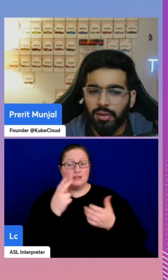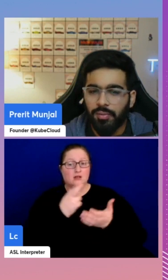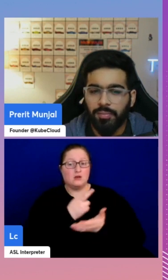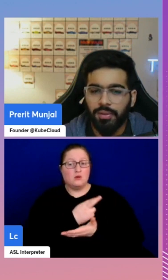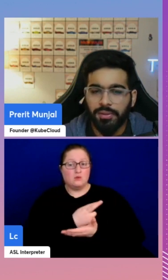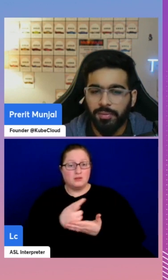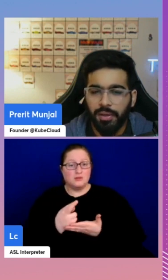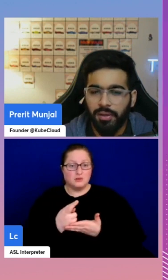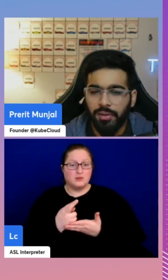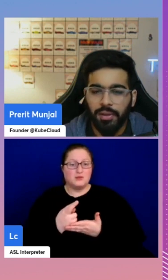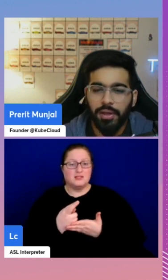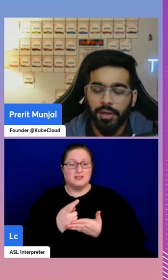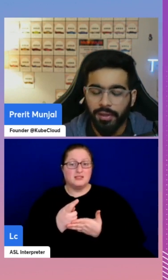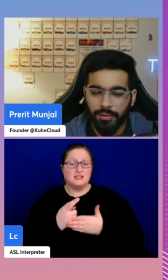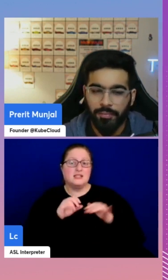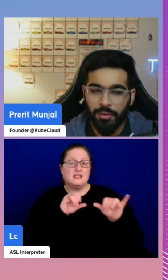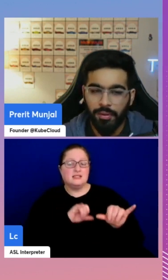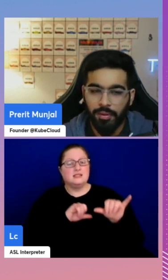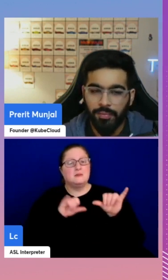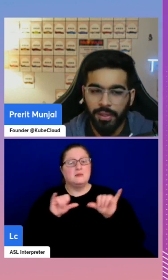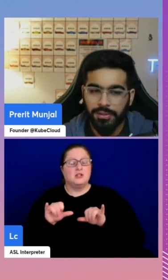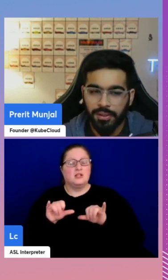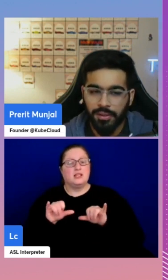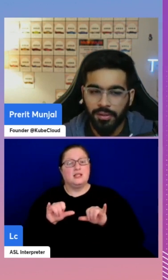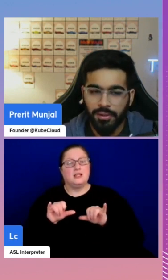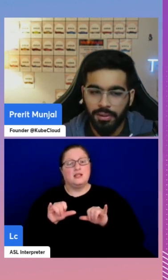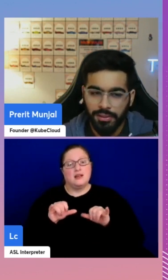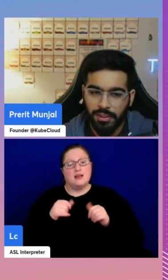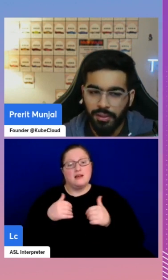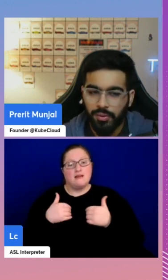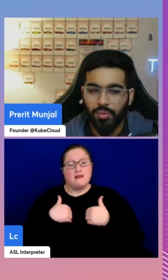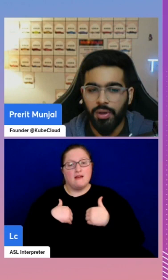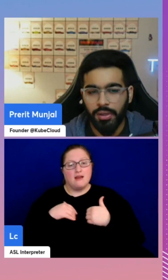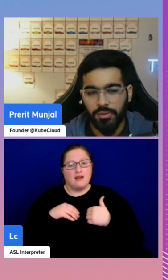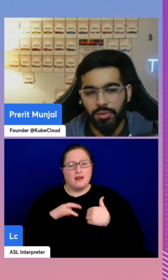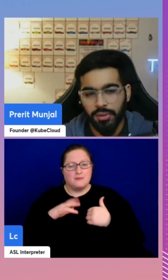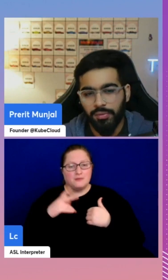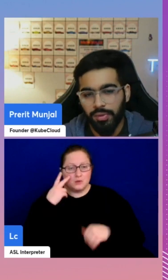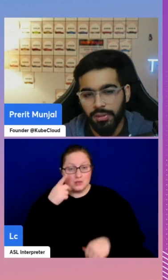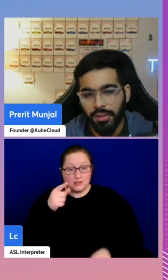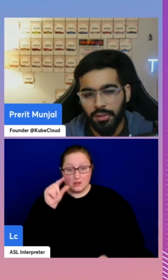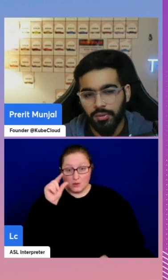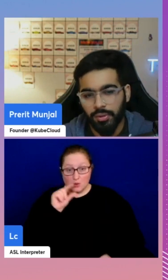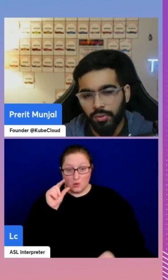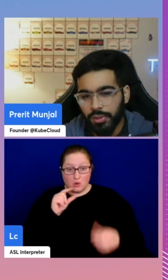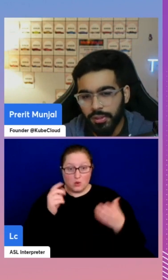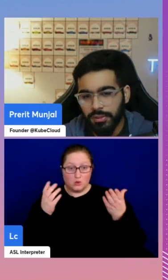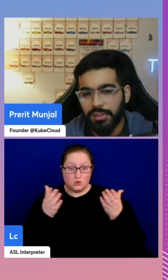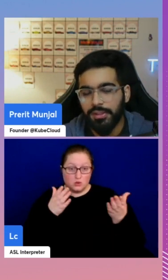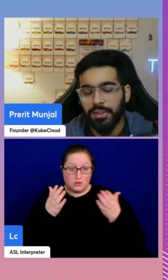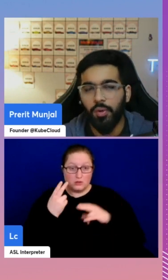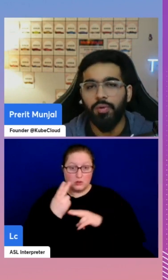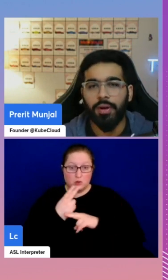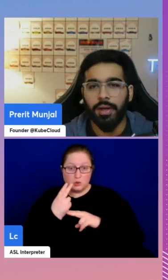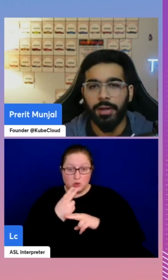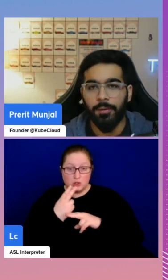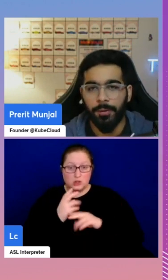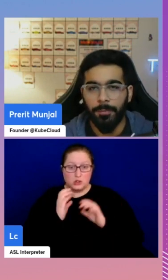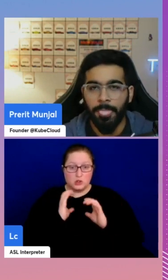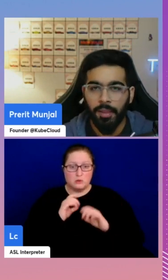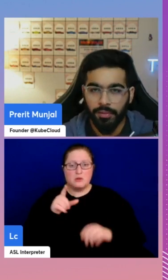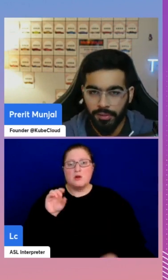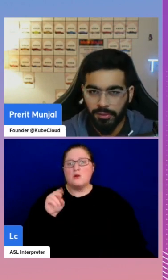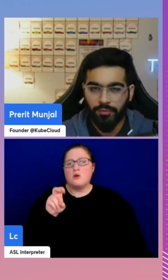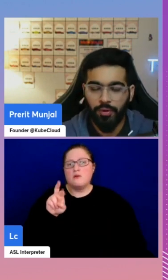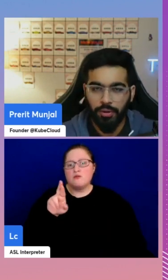resources. Similarly it there is a this thing, Google underscore service underscore usage. This is an override.